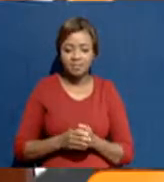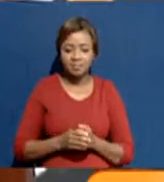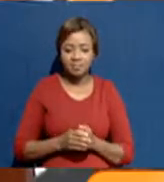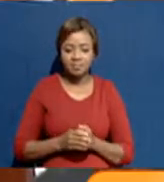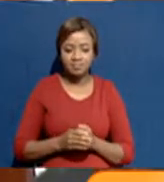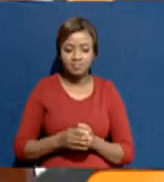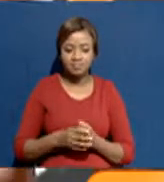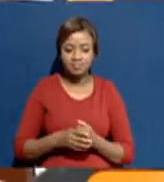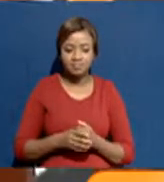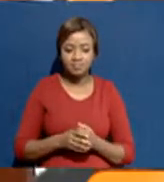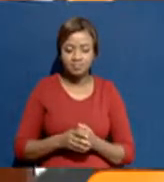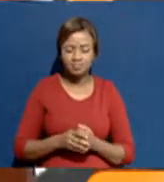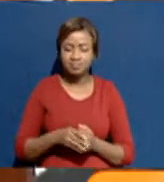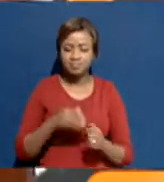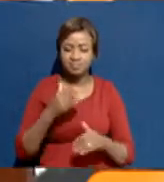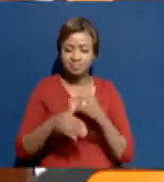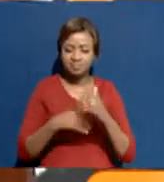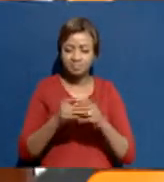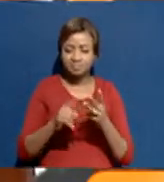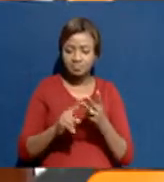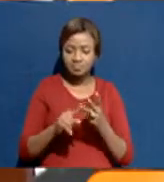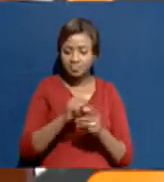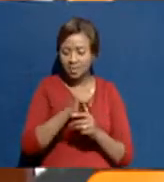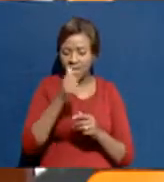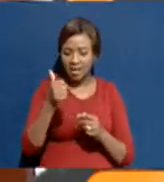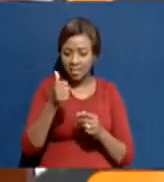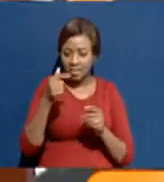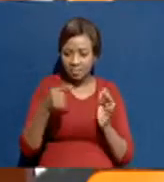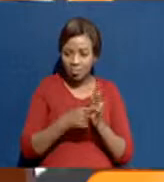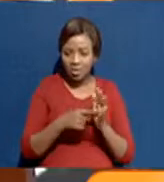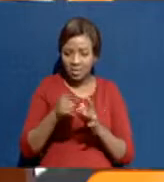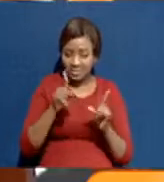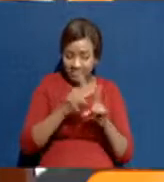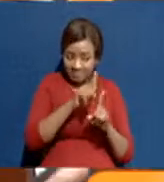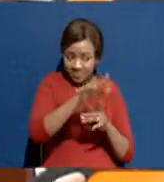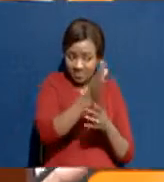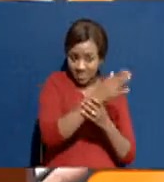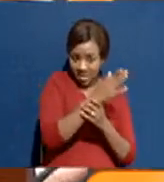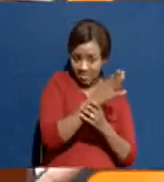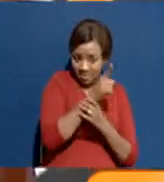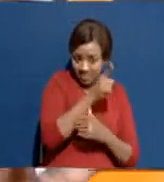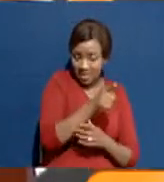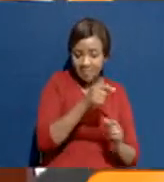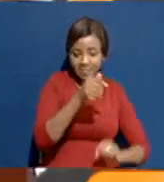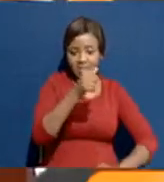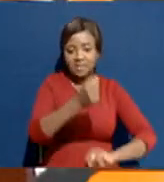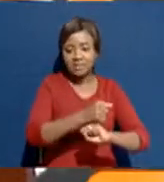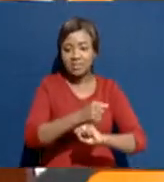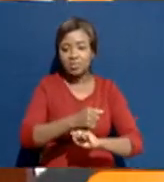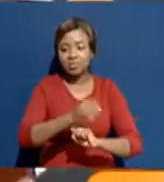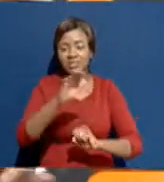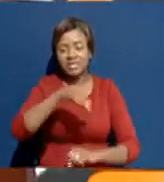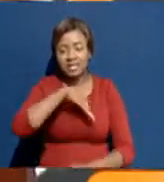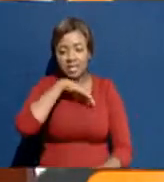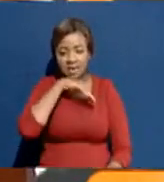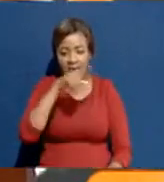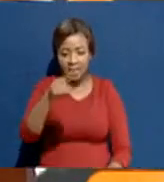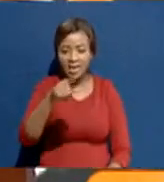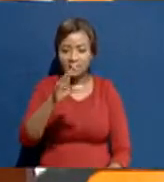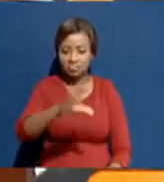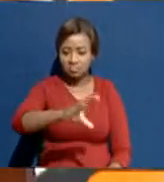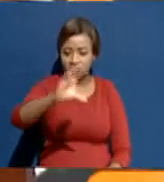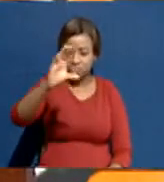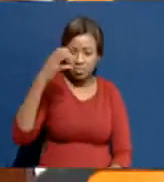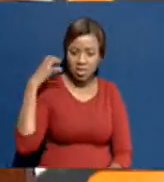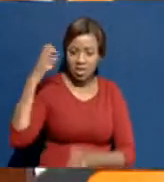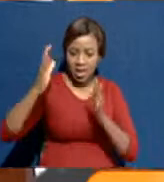this unfortunate coincidence where this same ambassador was supporting Prime Minister to be the candidate